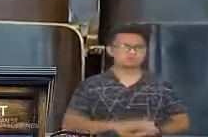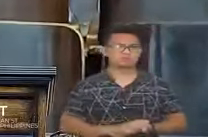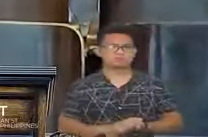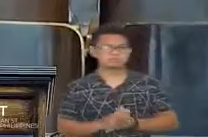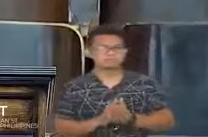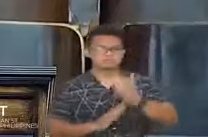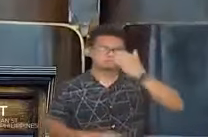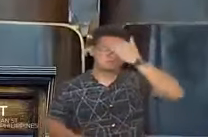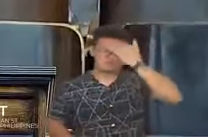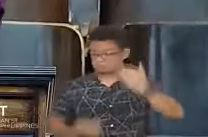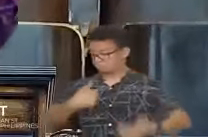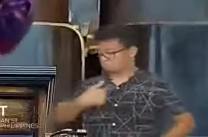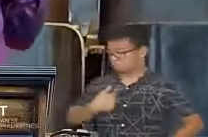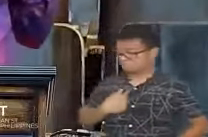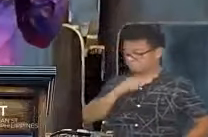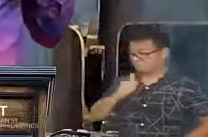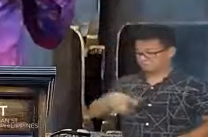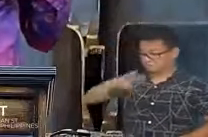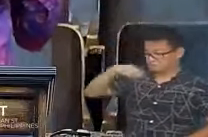Tagatagbilarani.